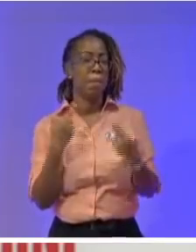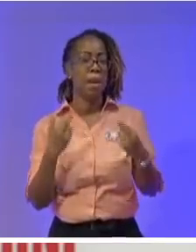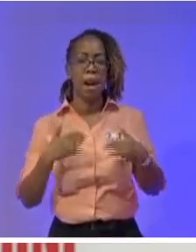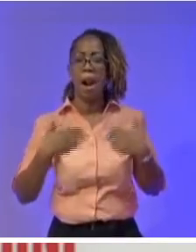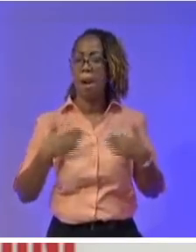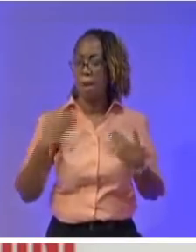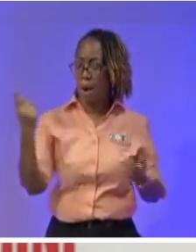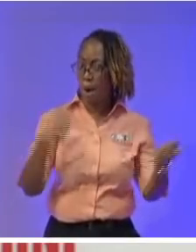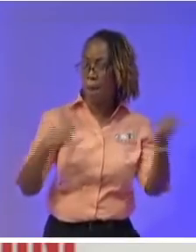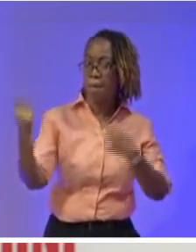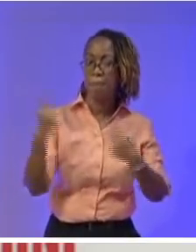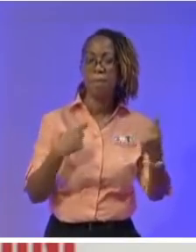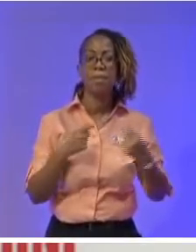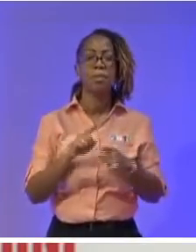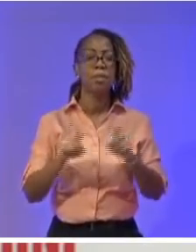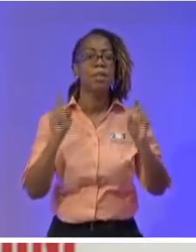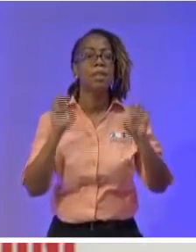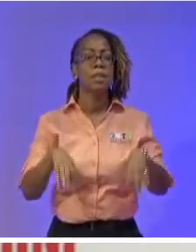lot better still.